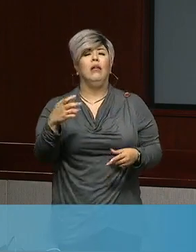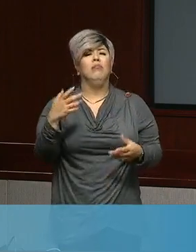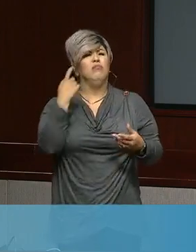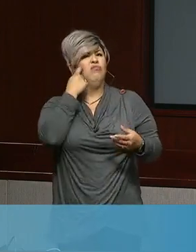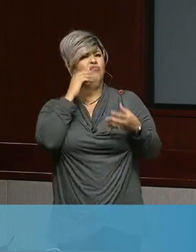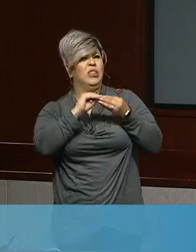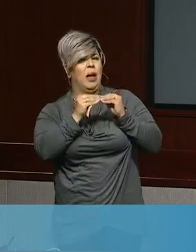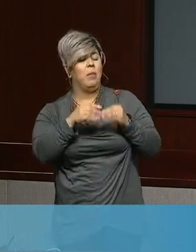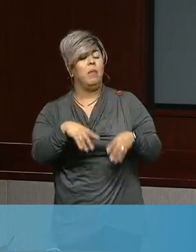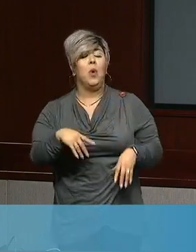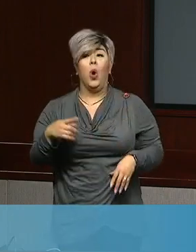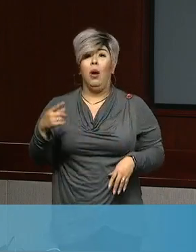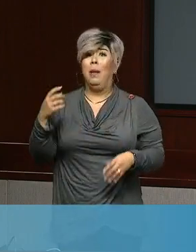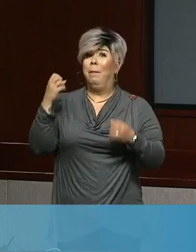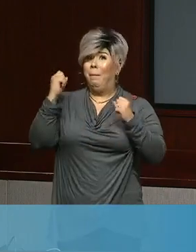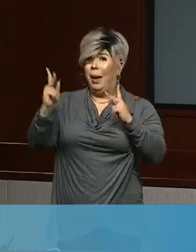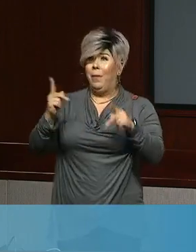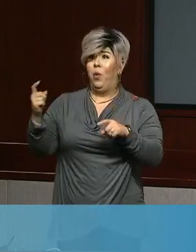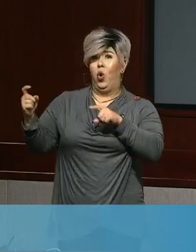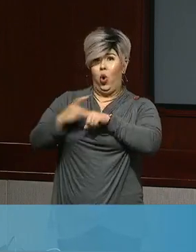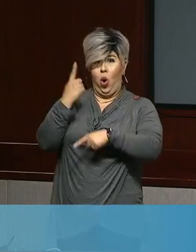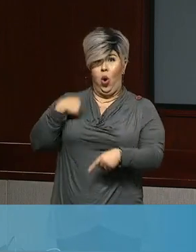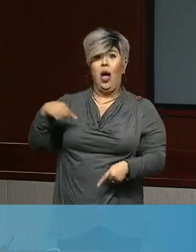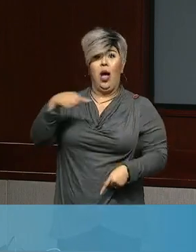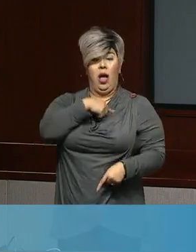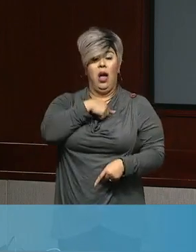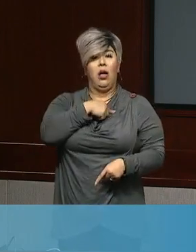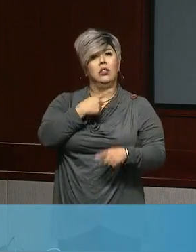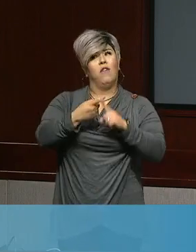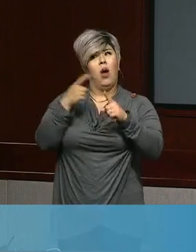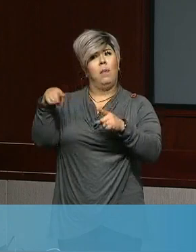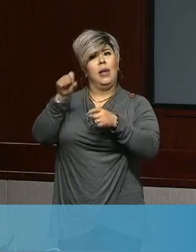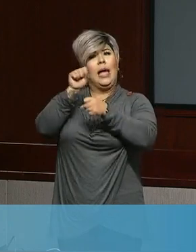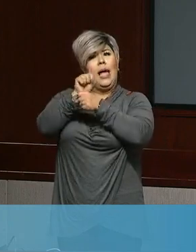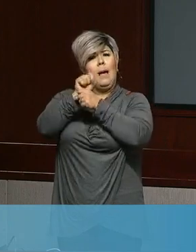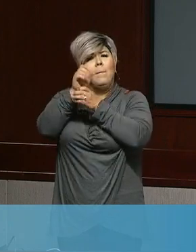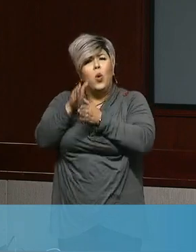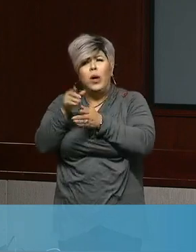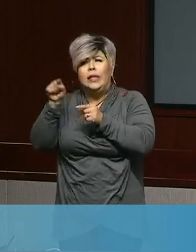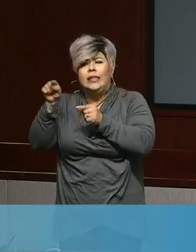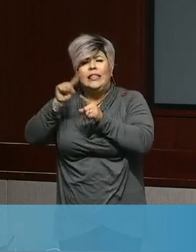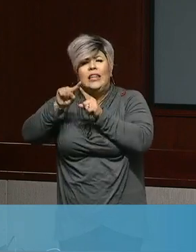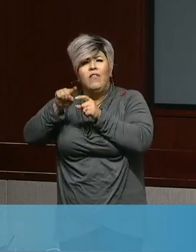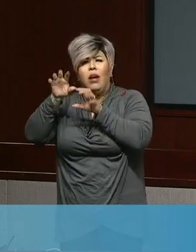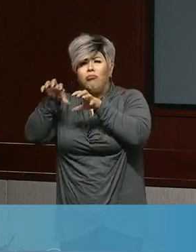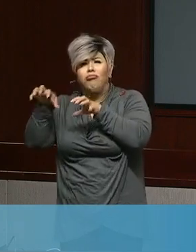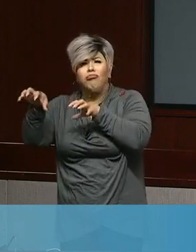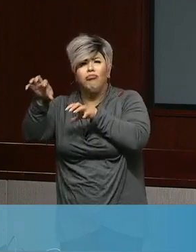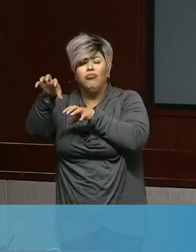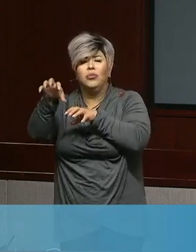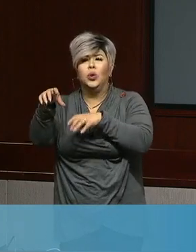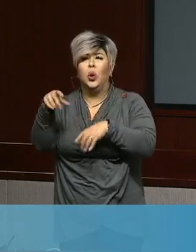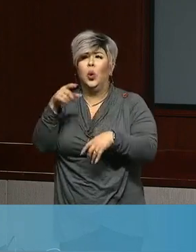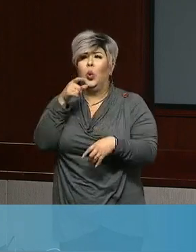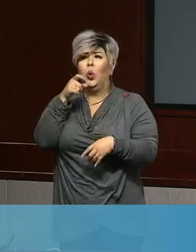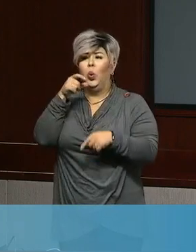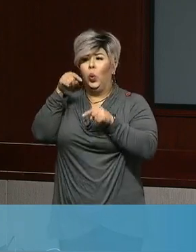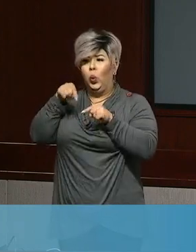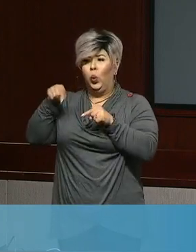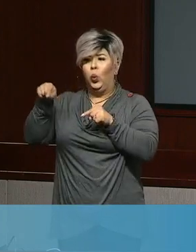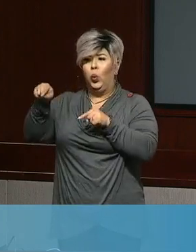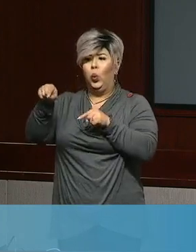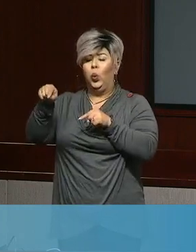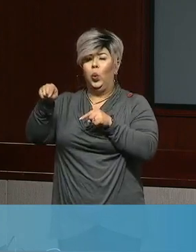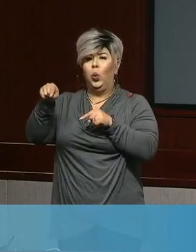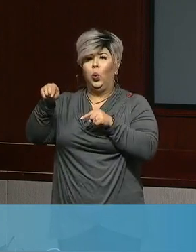We've gotten a lot of calls from employees at various locations who are meant to be shut